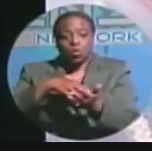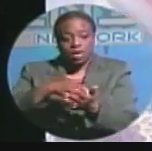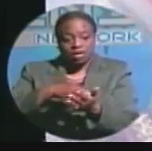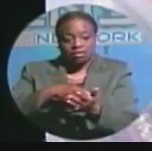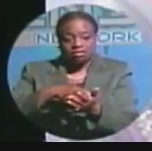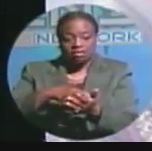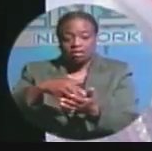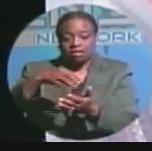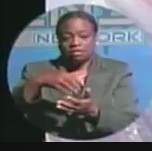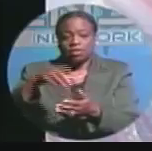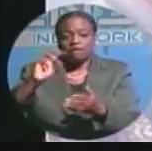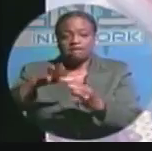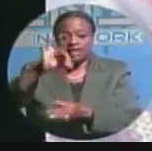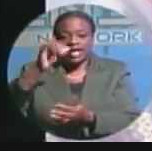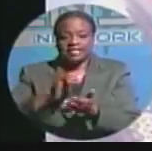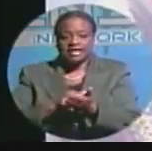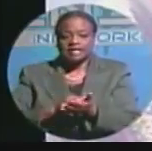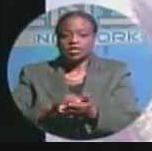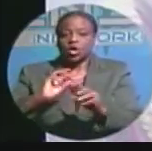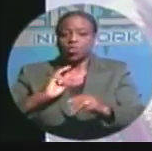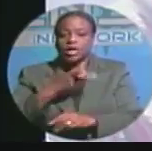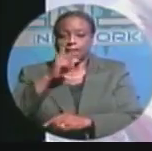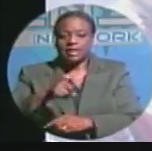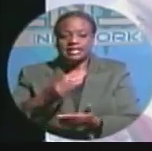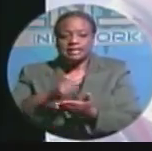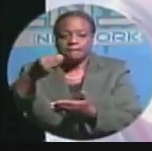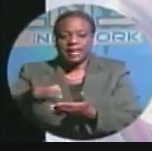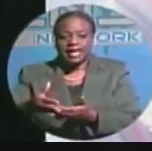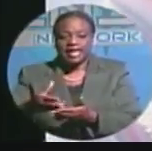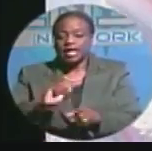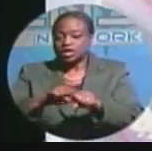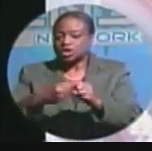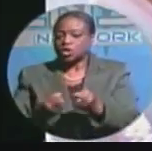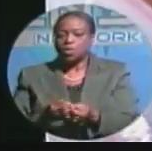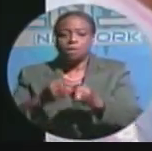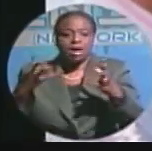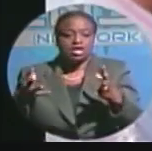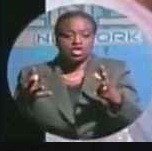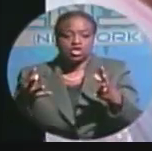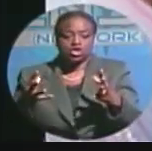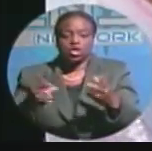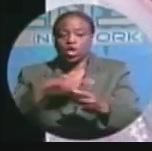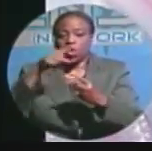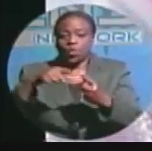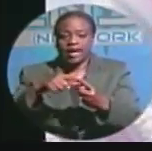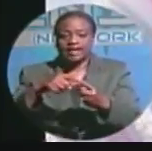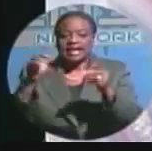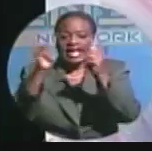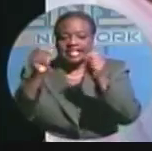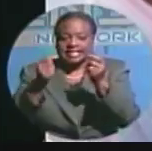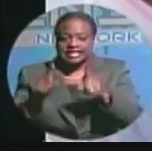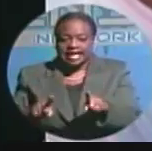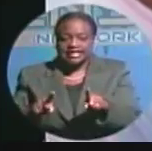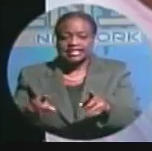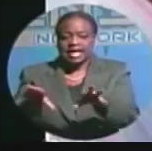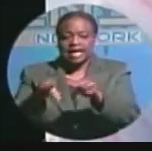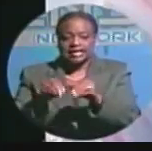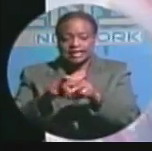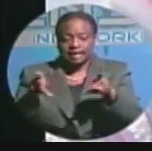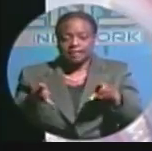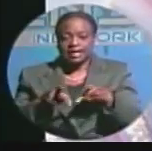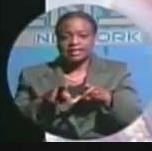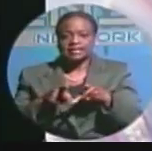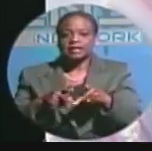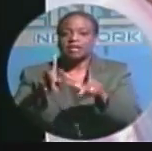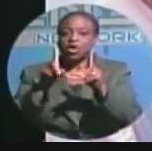that we have to pay so much when these disasters take place.